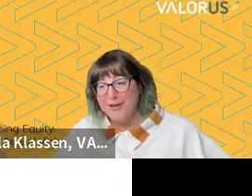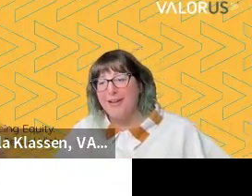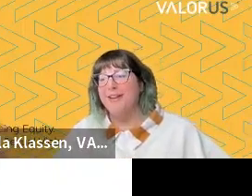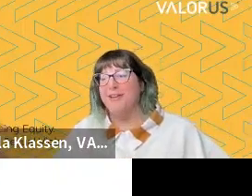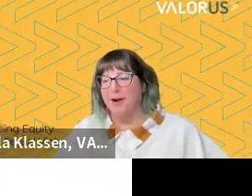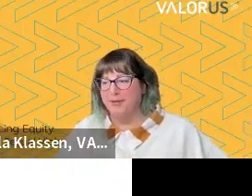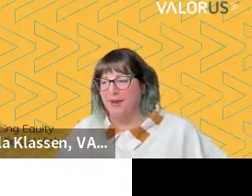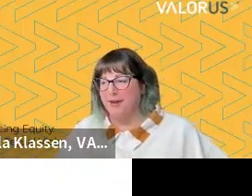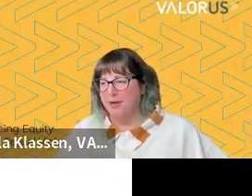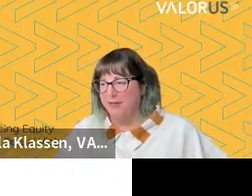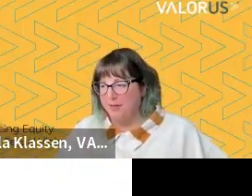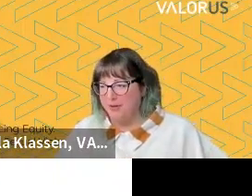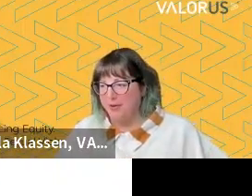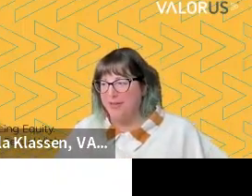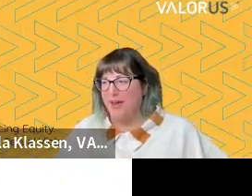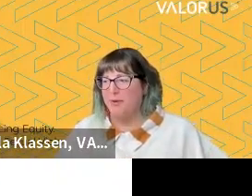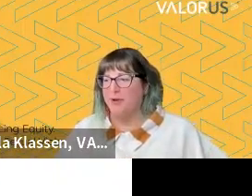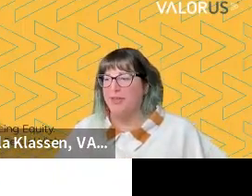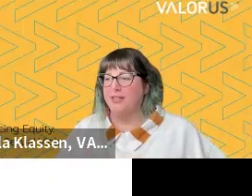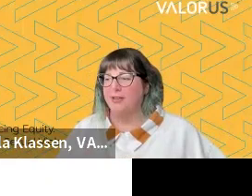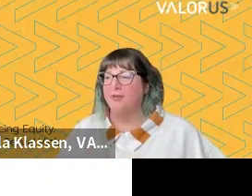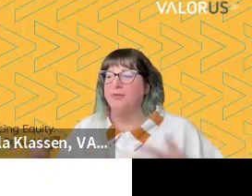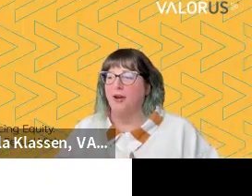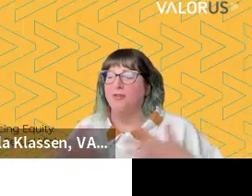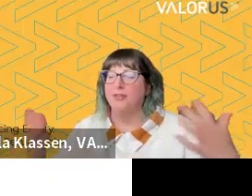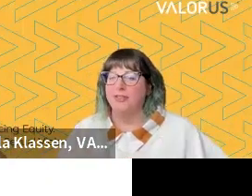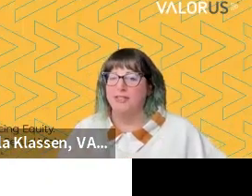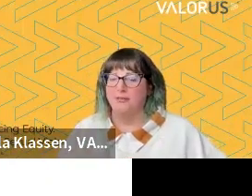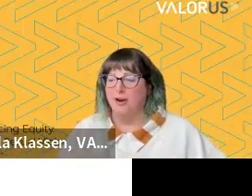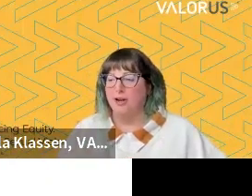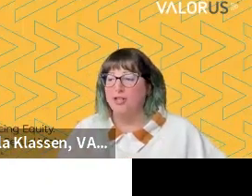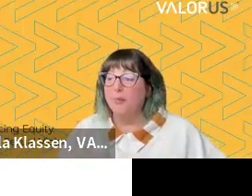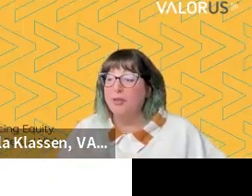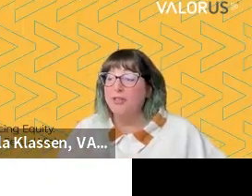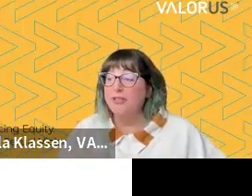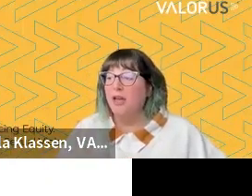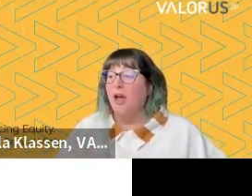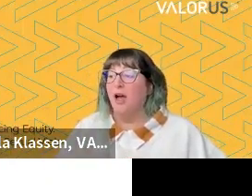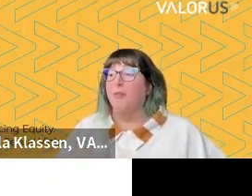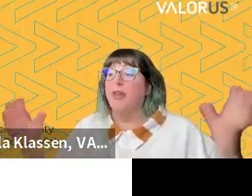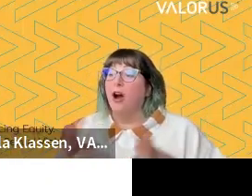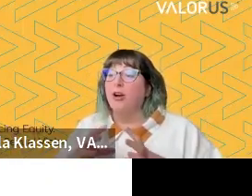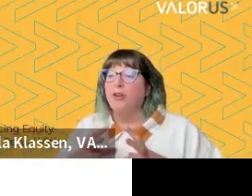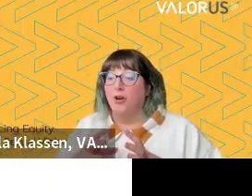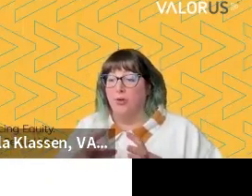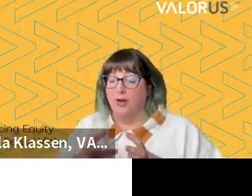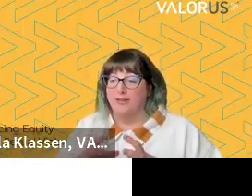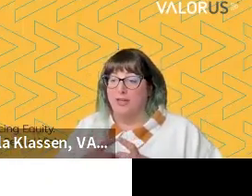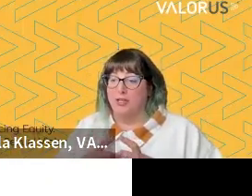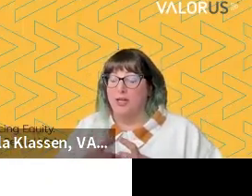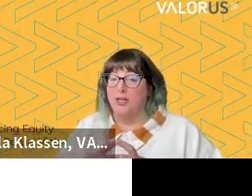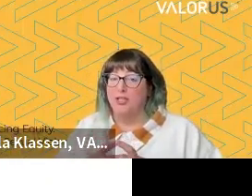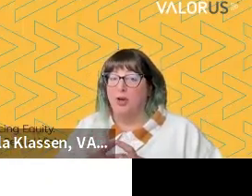of California, you're probably all pretty familiar with them and what they do. They oversee different ARC chapters, but they are their